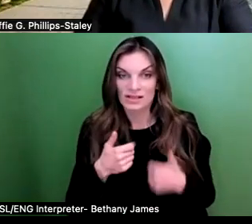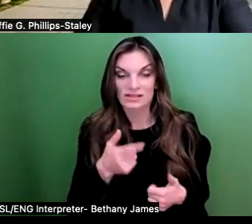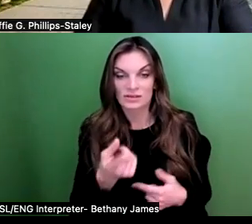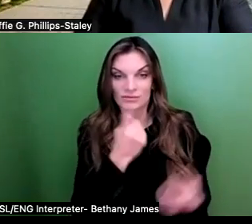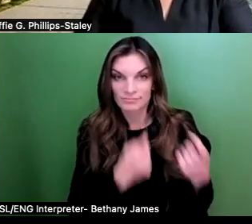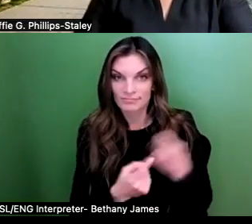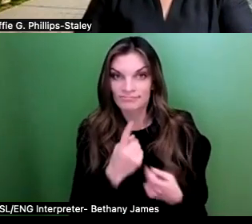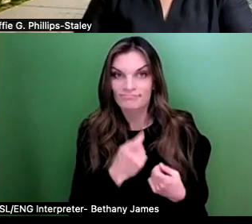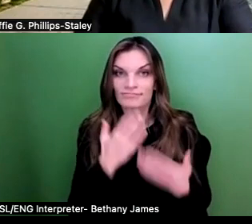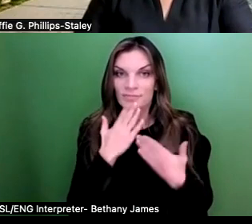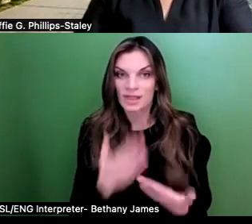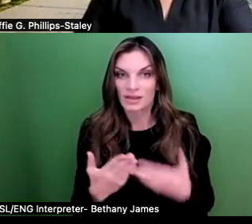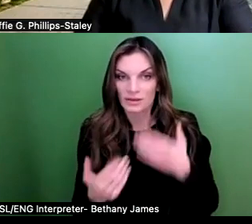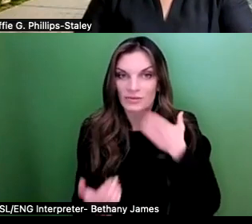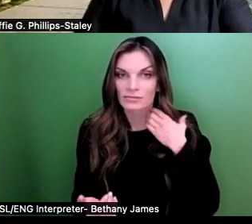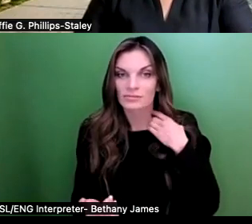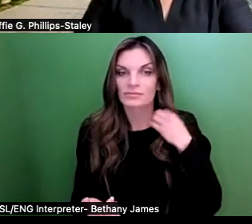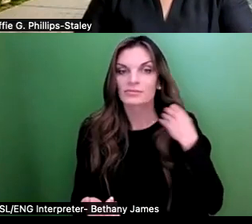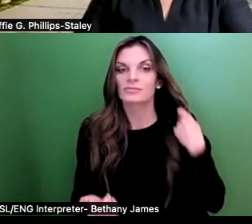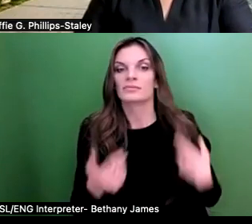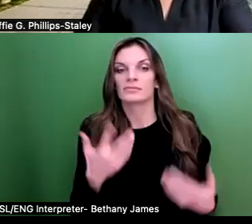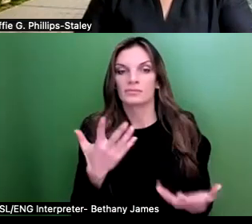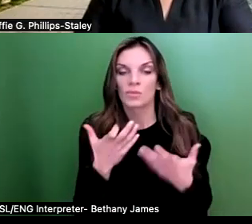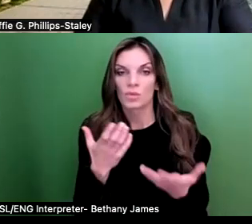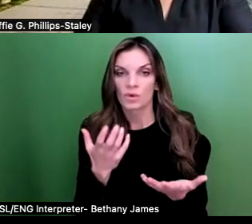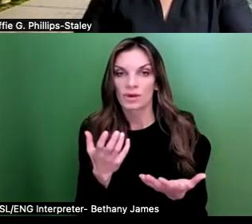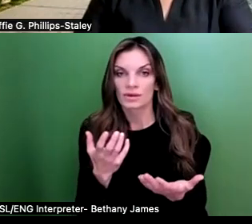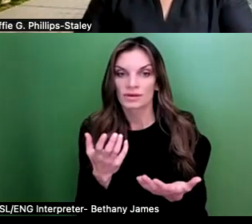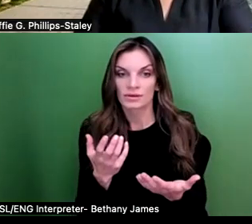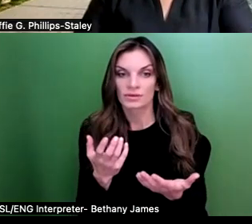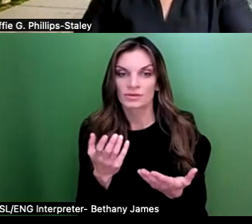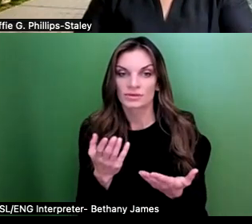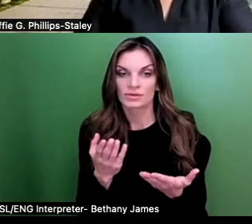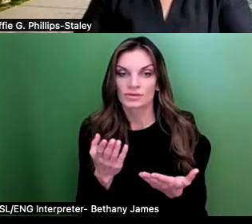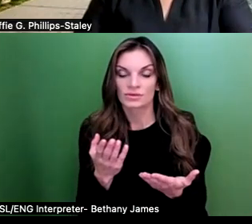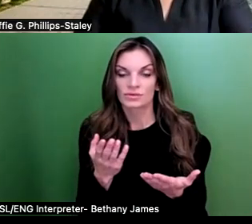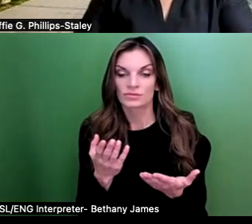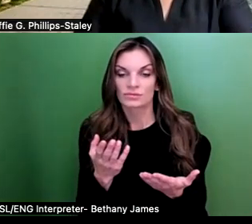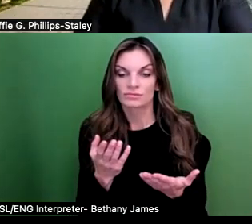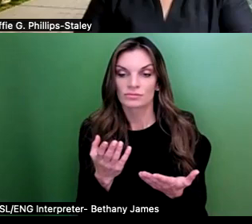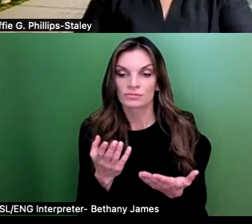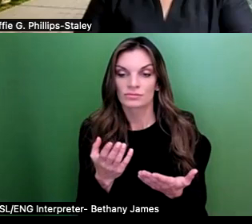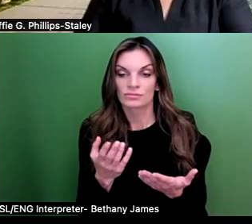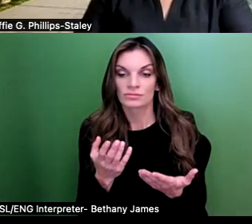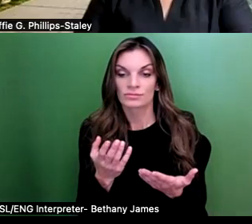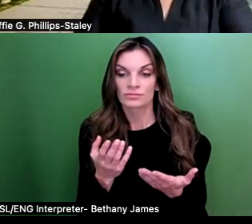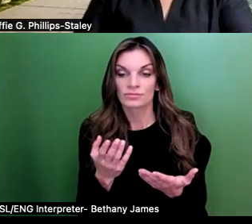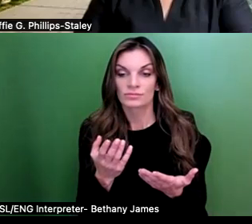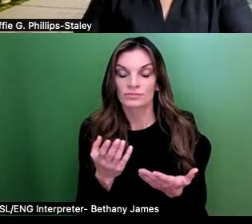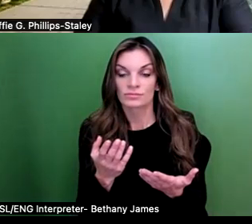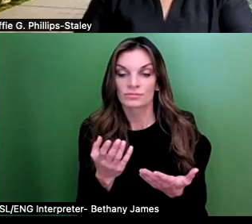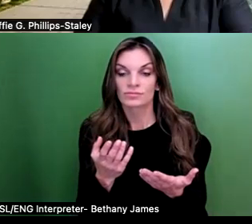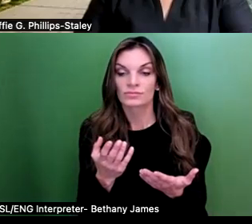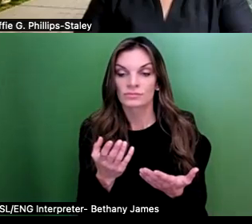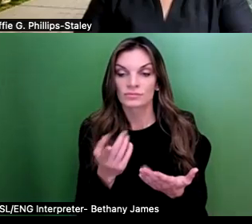questions. I would like to offer the residents an opportunity to have